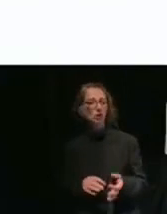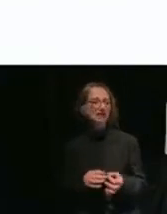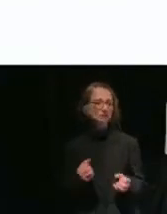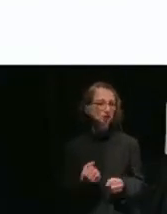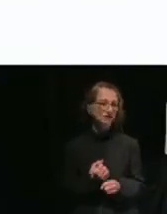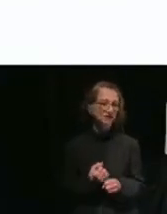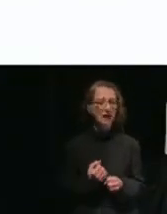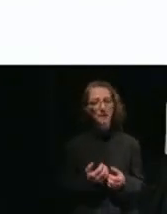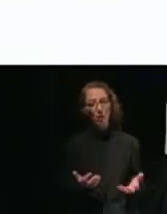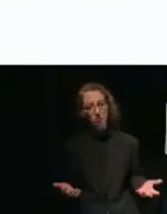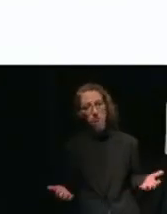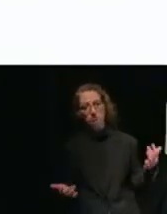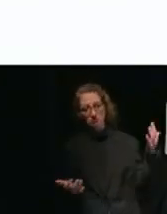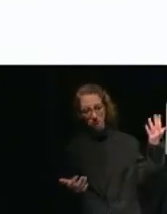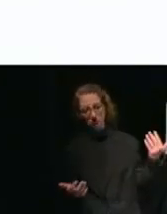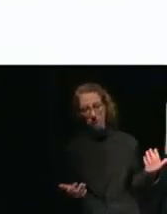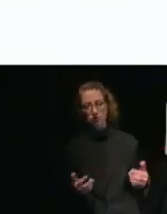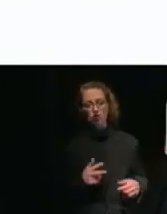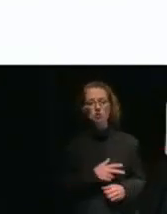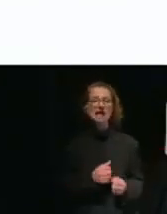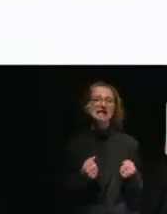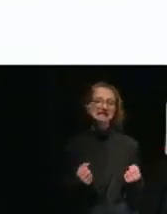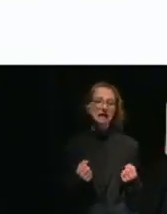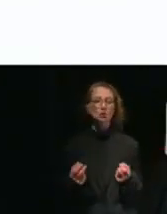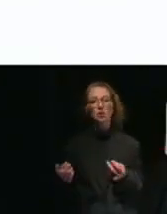Employed, unemployed,